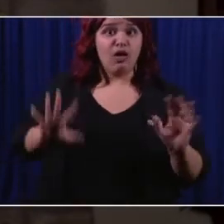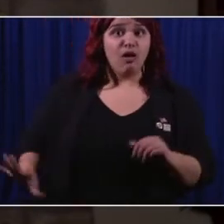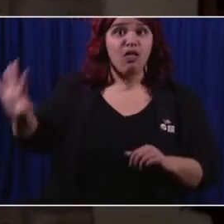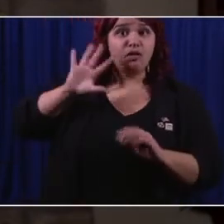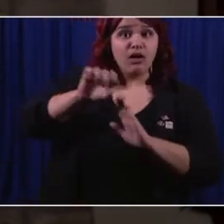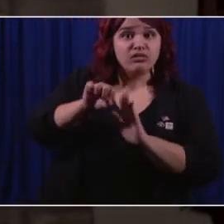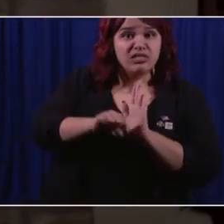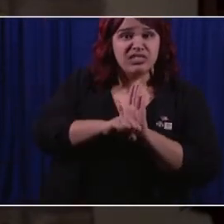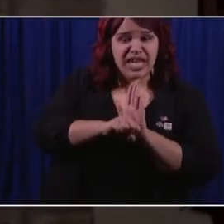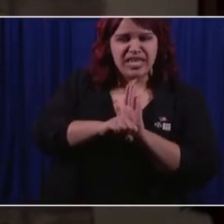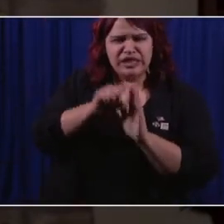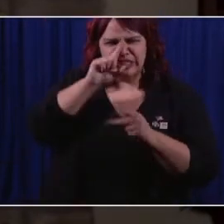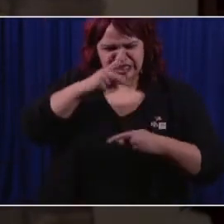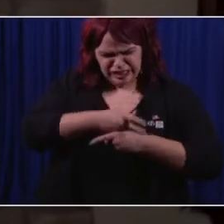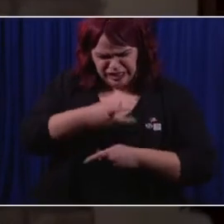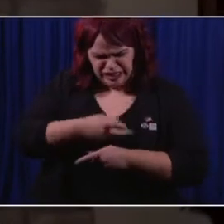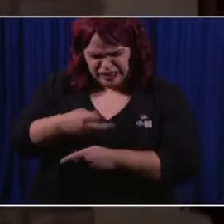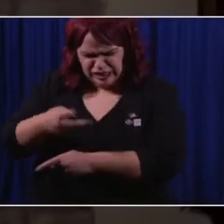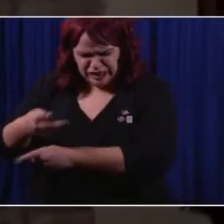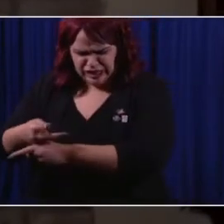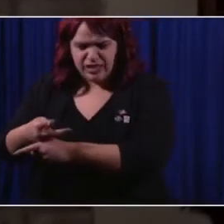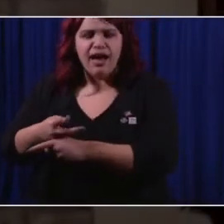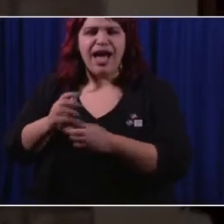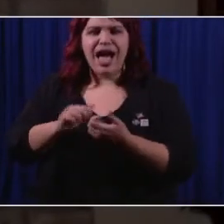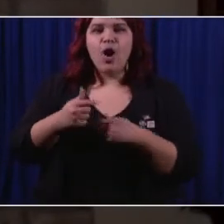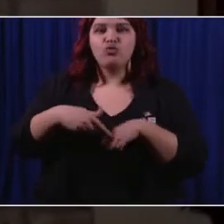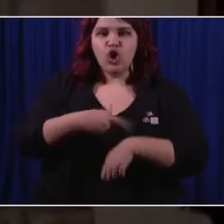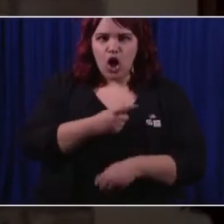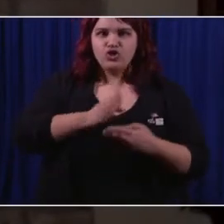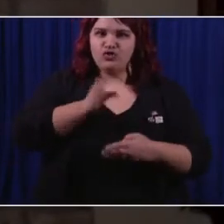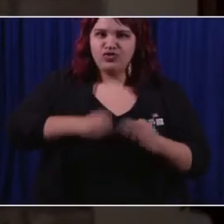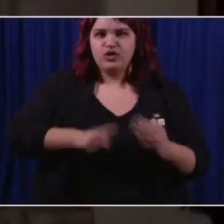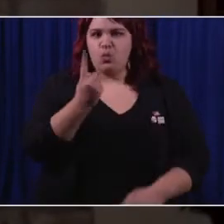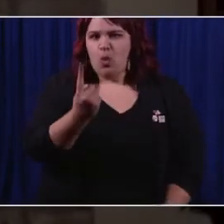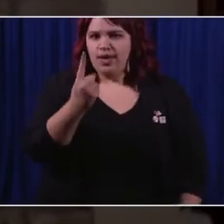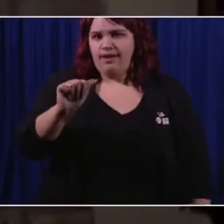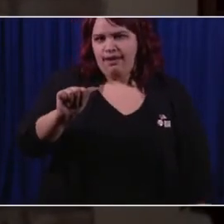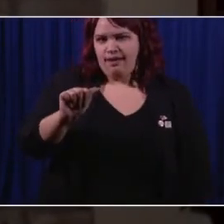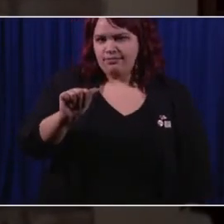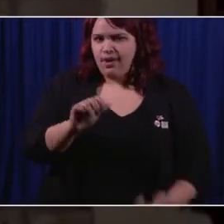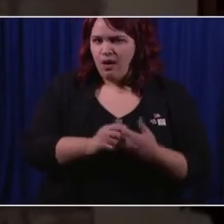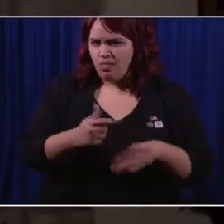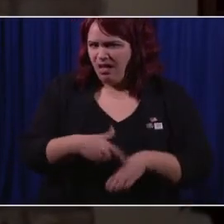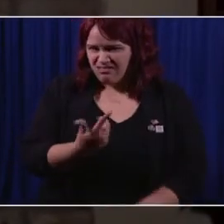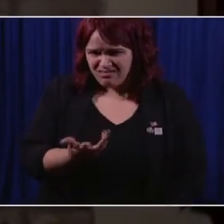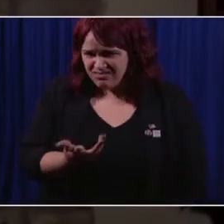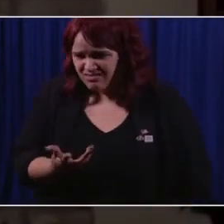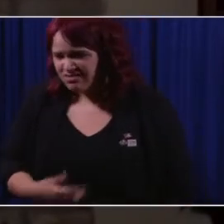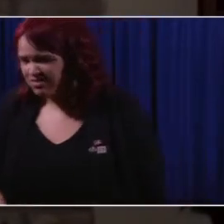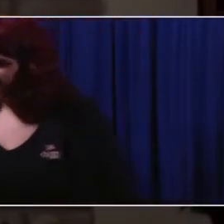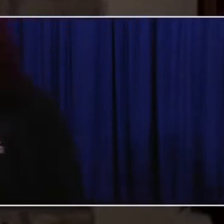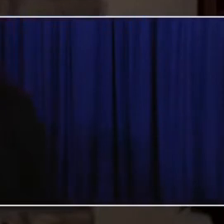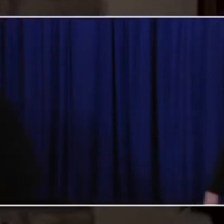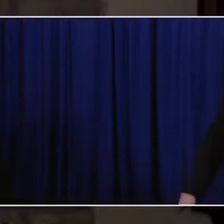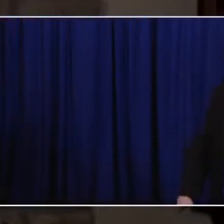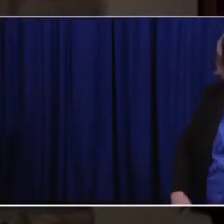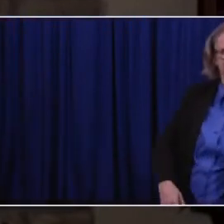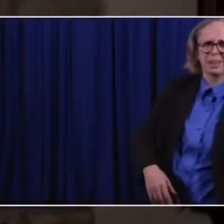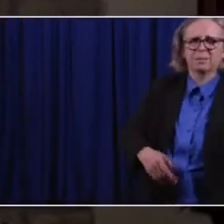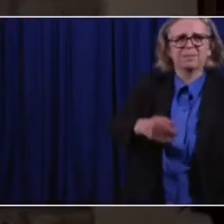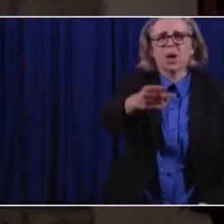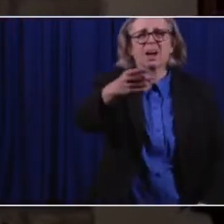is going to take just for those groups alone? John, we don't know. I mean, here's why we don't know. We just saw in Great Britain, there was a